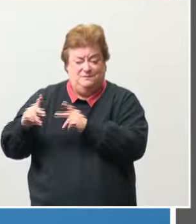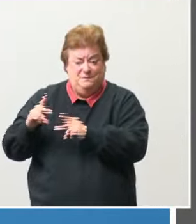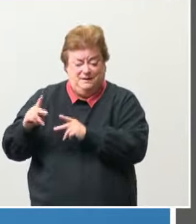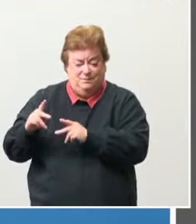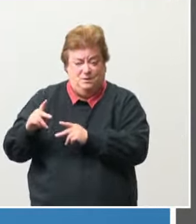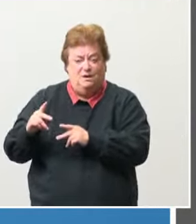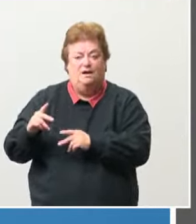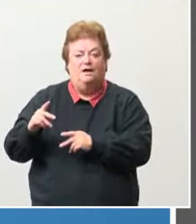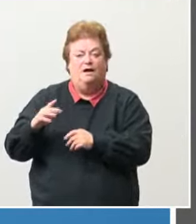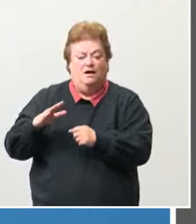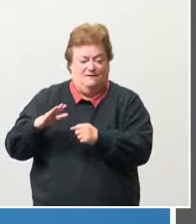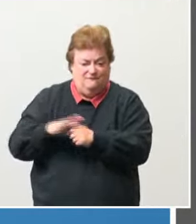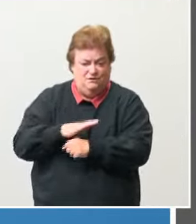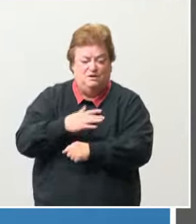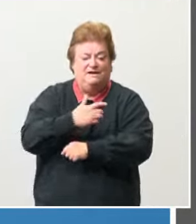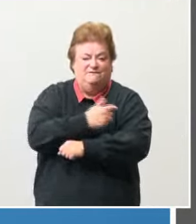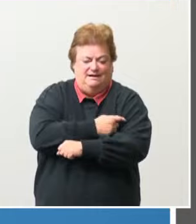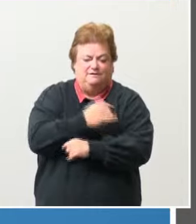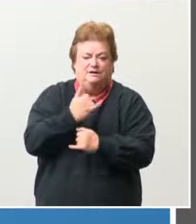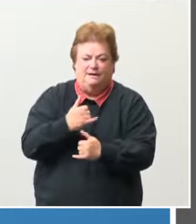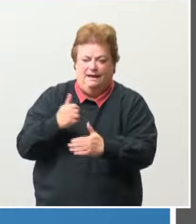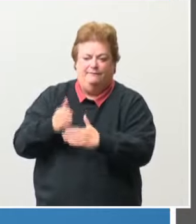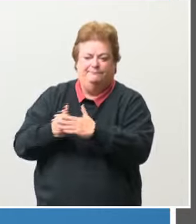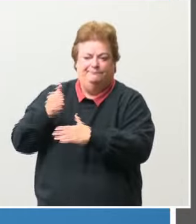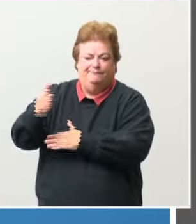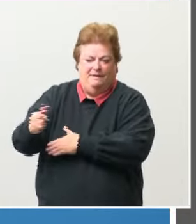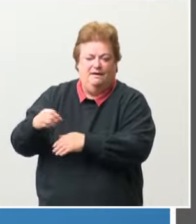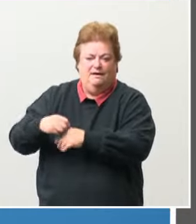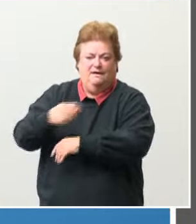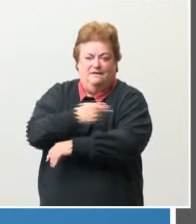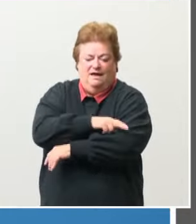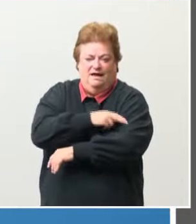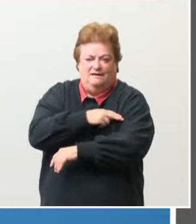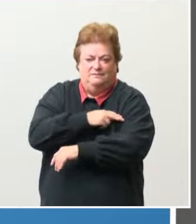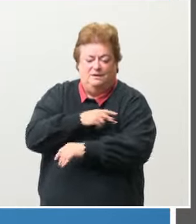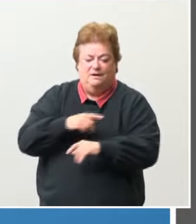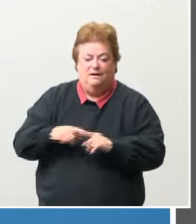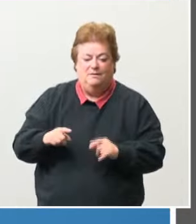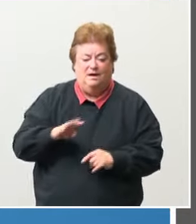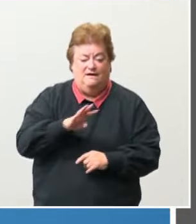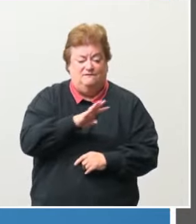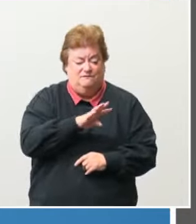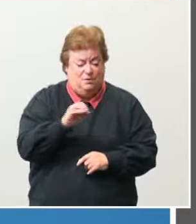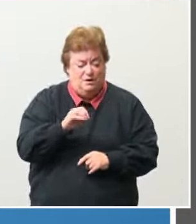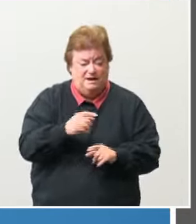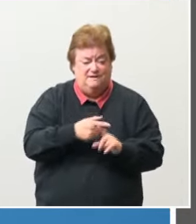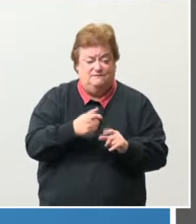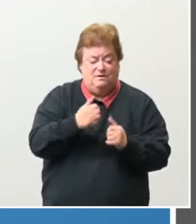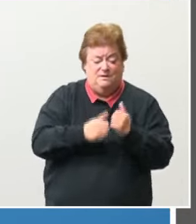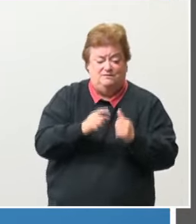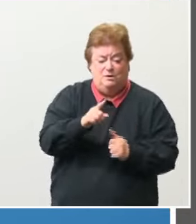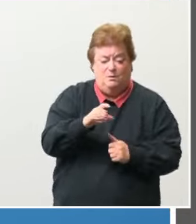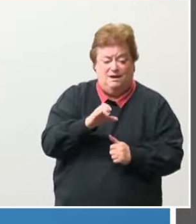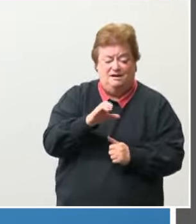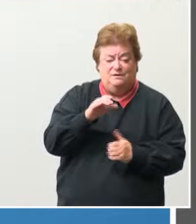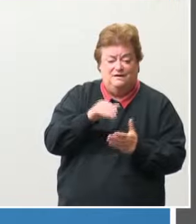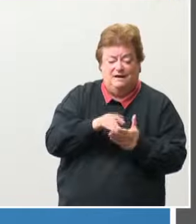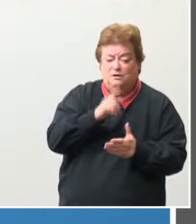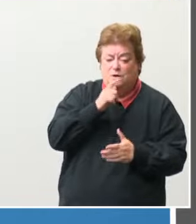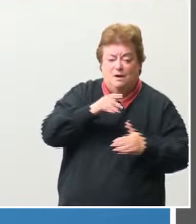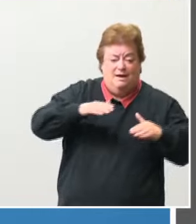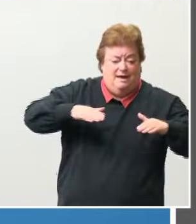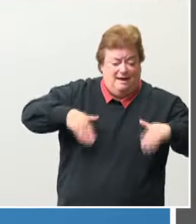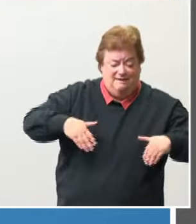are fully vaccinated are being hospitalized each week. But 40 out of every 100,000 people who are not